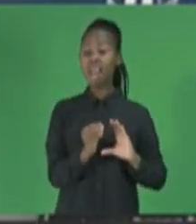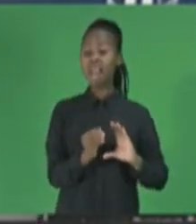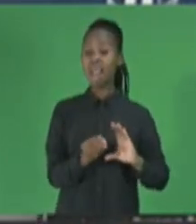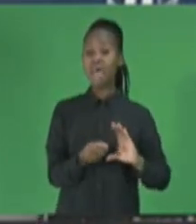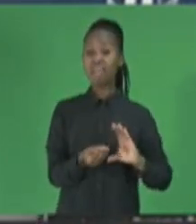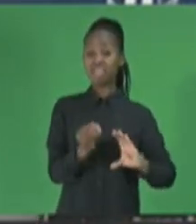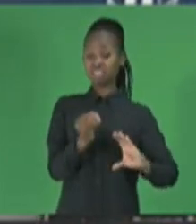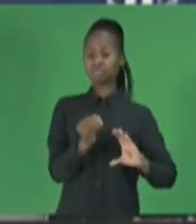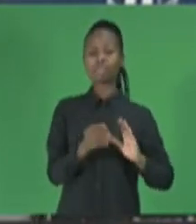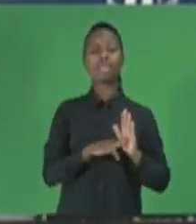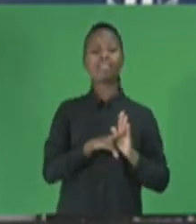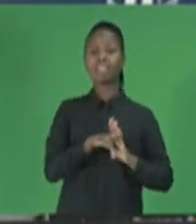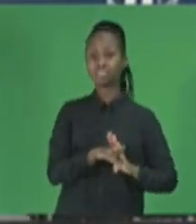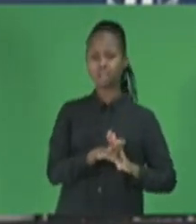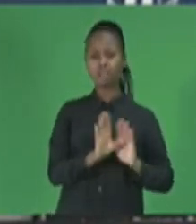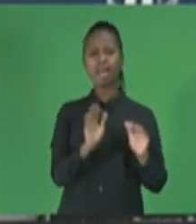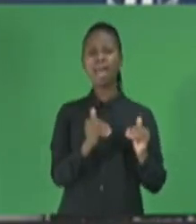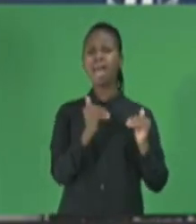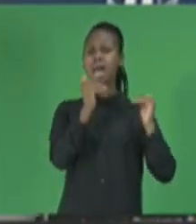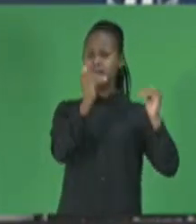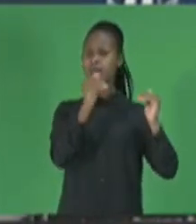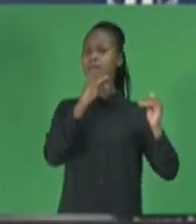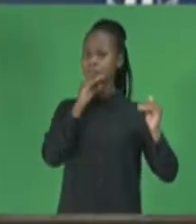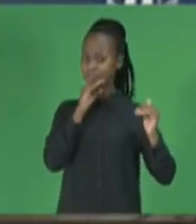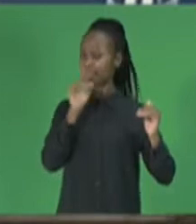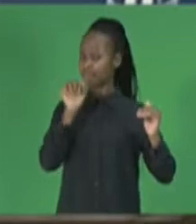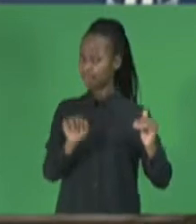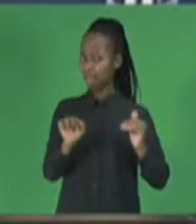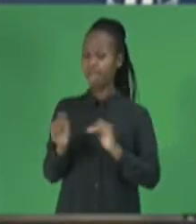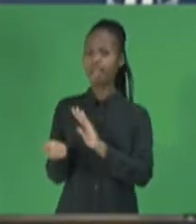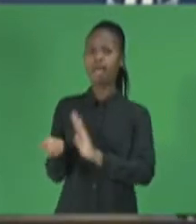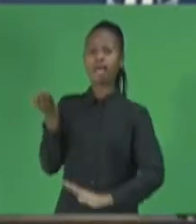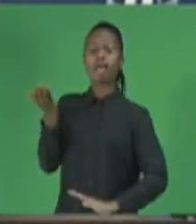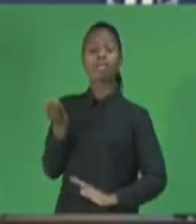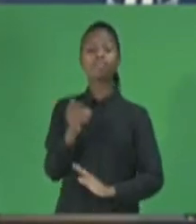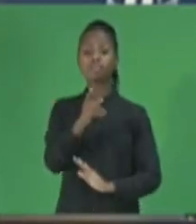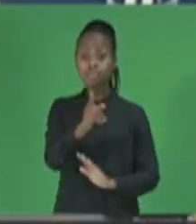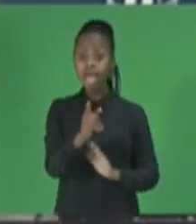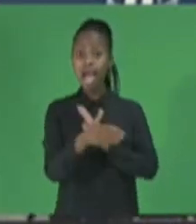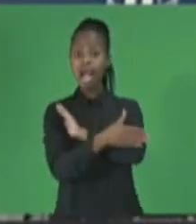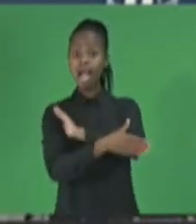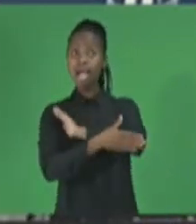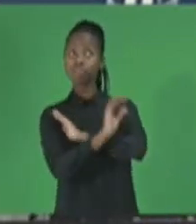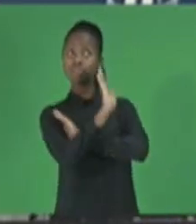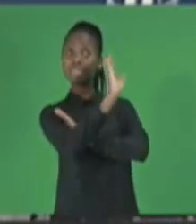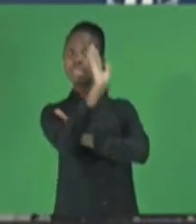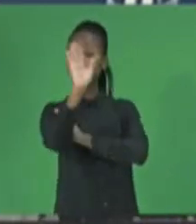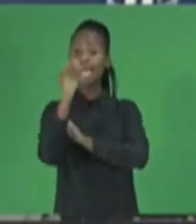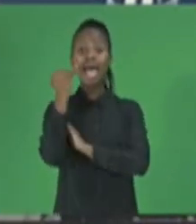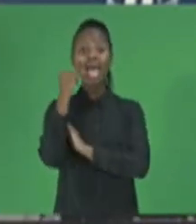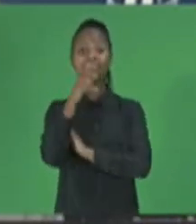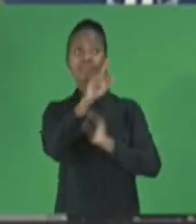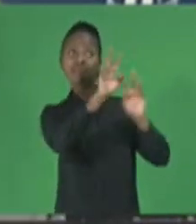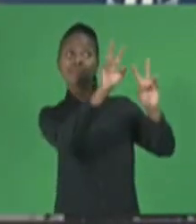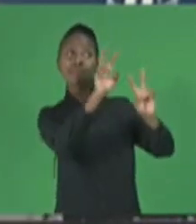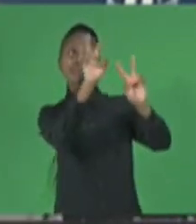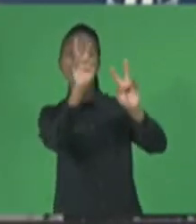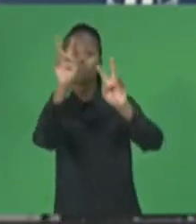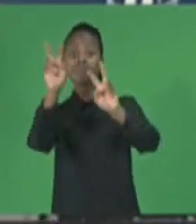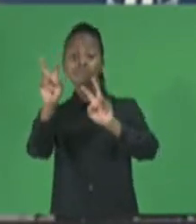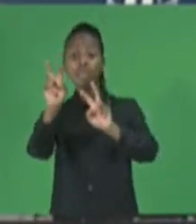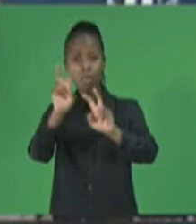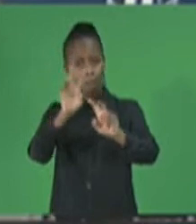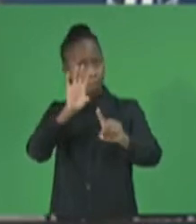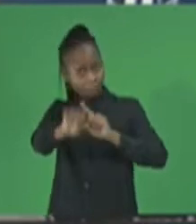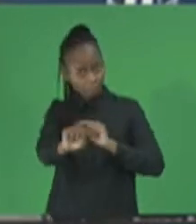the southern cone and see what is happening with countries where inflation is rising. Their interest rates are rising higher. You can look elsewhere in